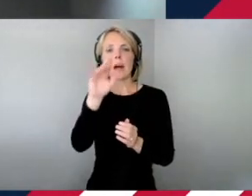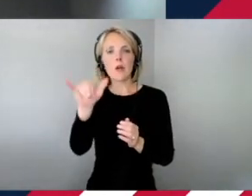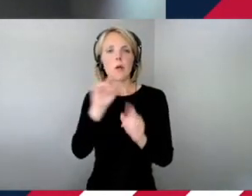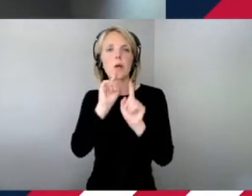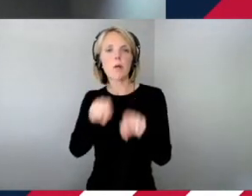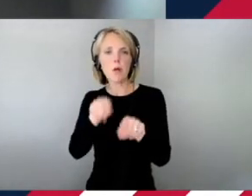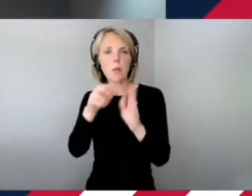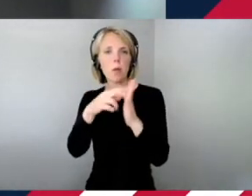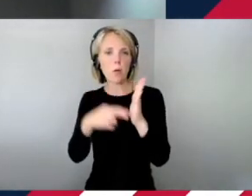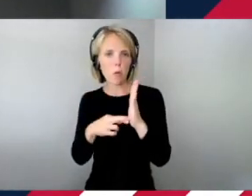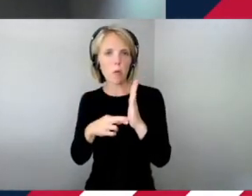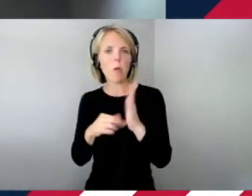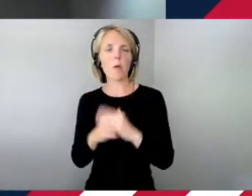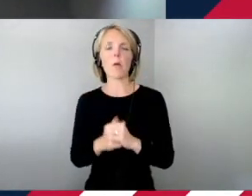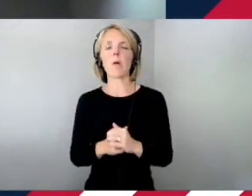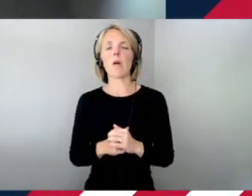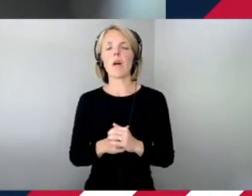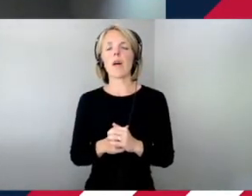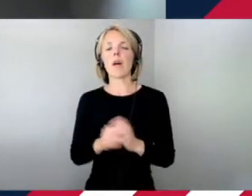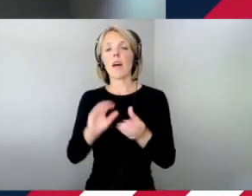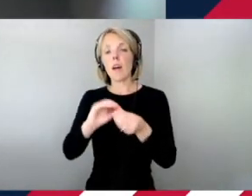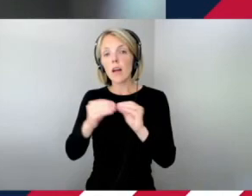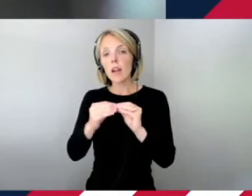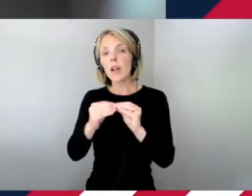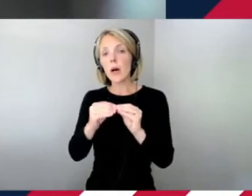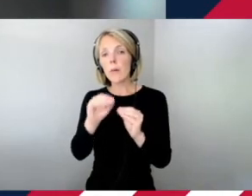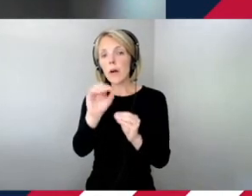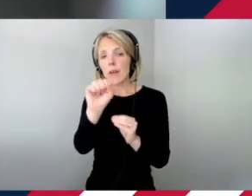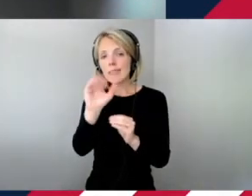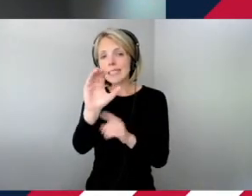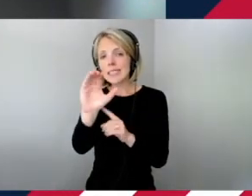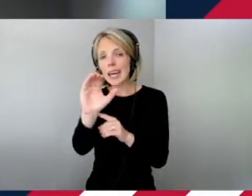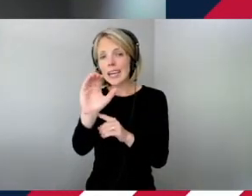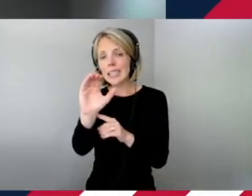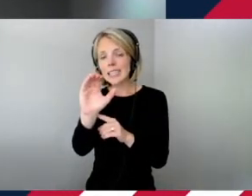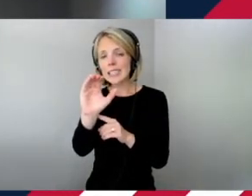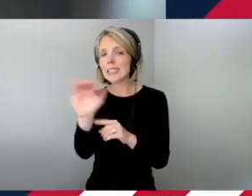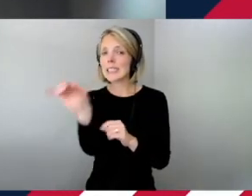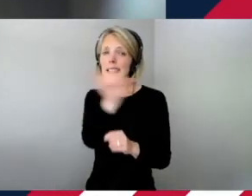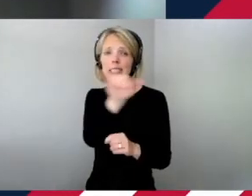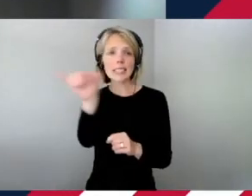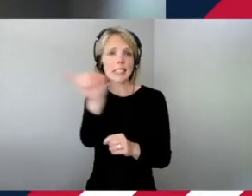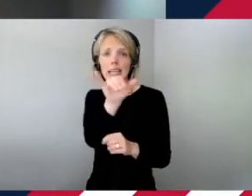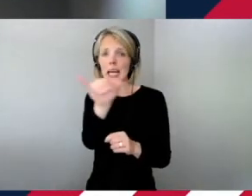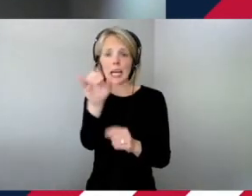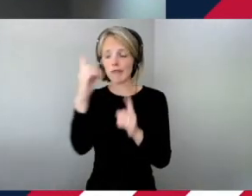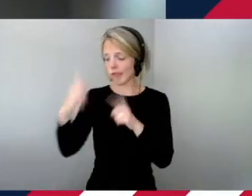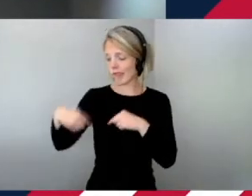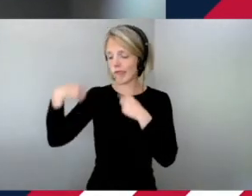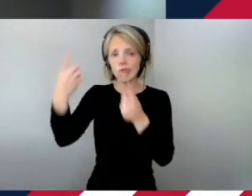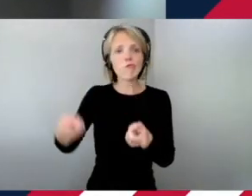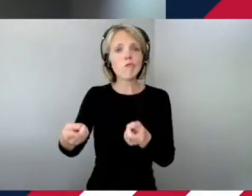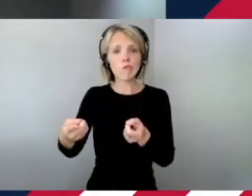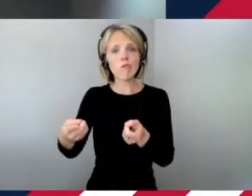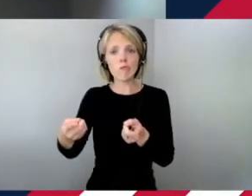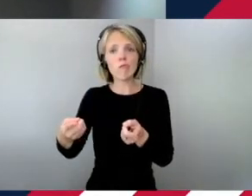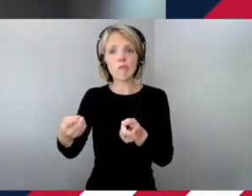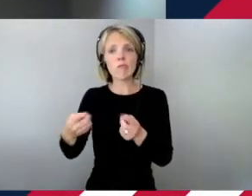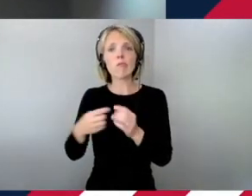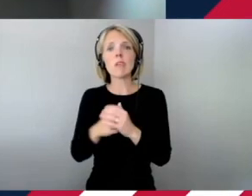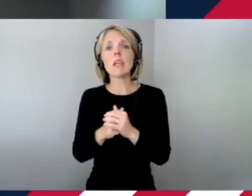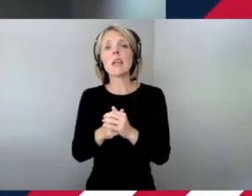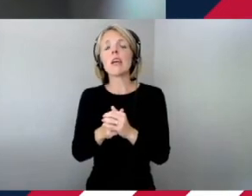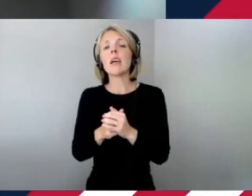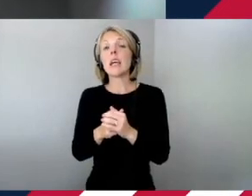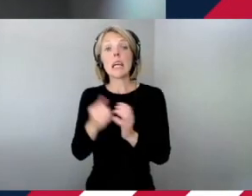rule. The number of seconds on the minority report is the same as it has always been. And should there